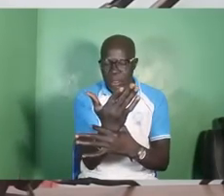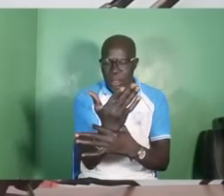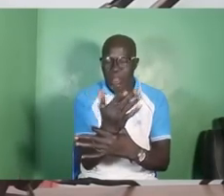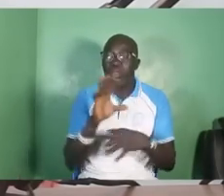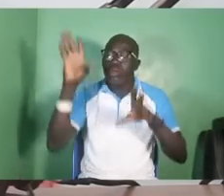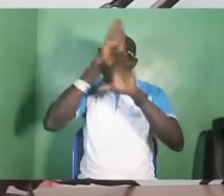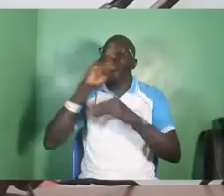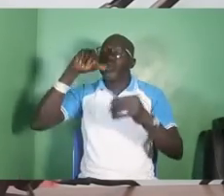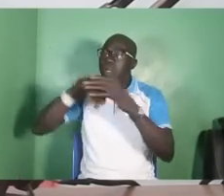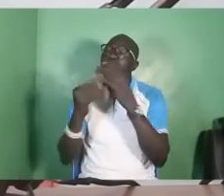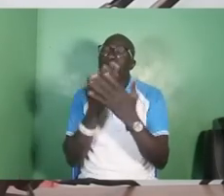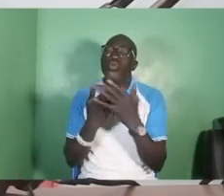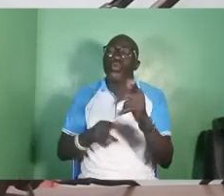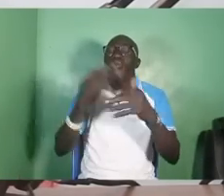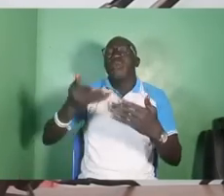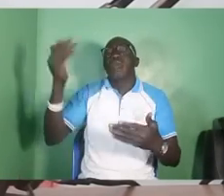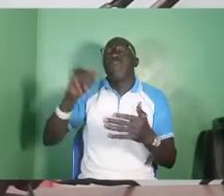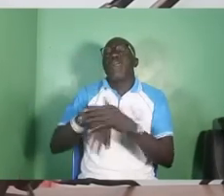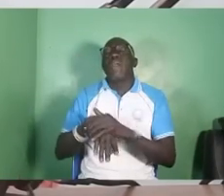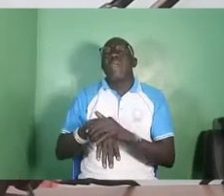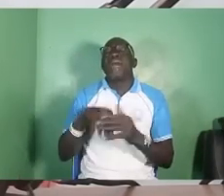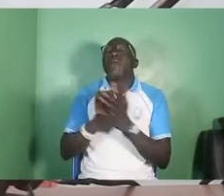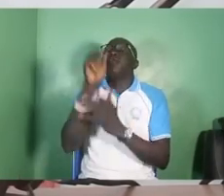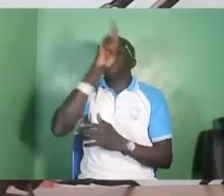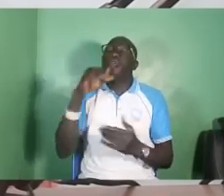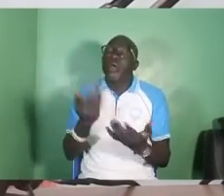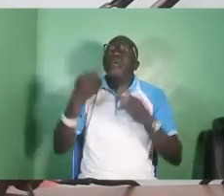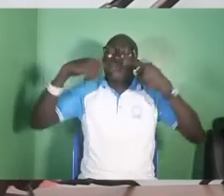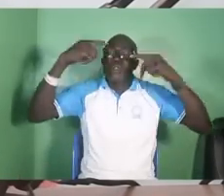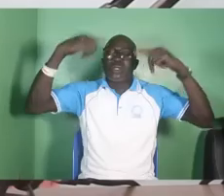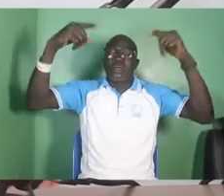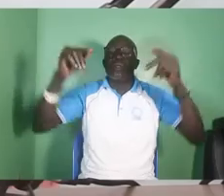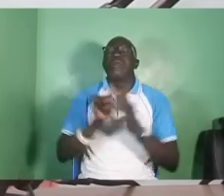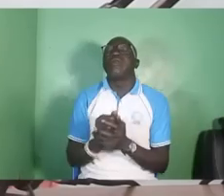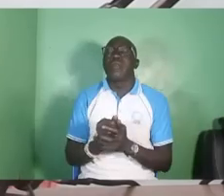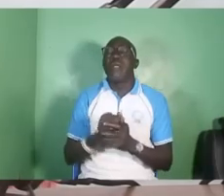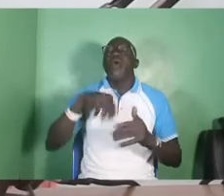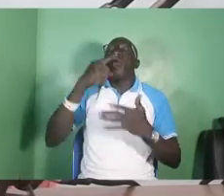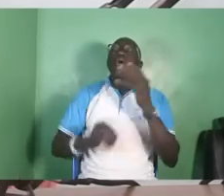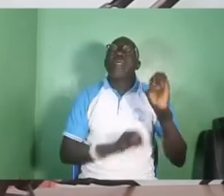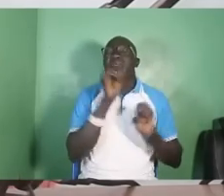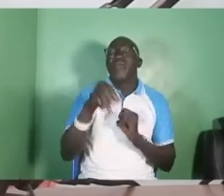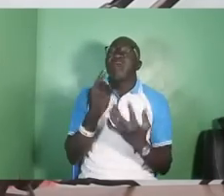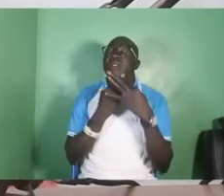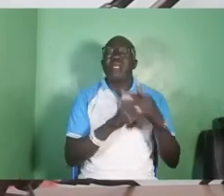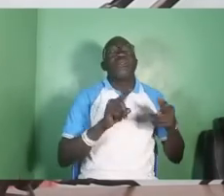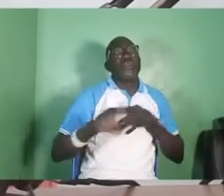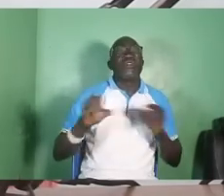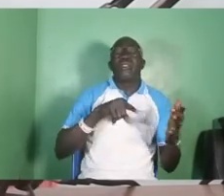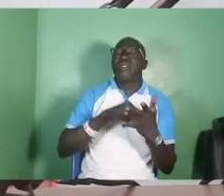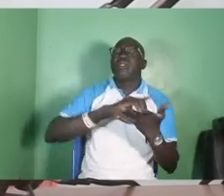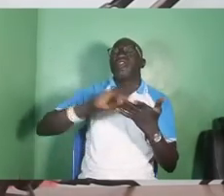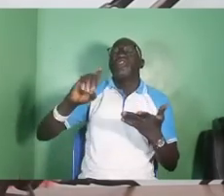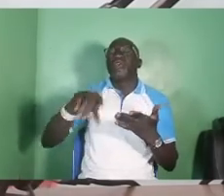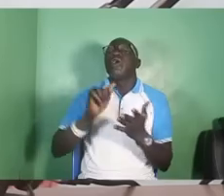Ko fi owo e gbe nkan le. Amen. Ko fi owo e sa si yo. Amen. Ko to ba to yen dawo lo se. Whatever you do your hands